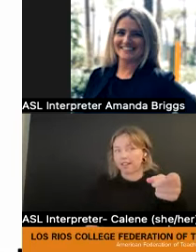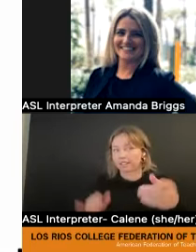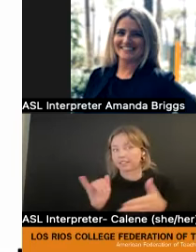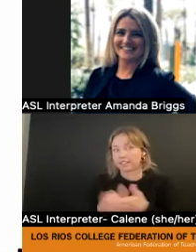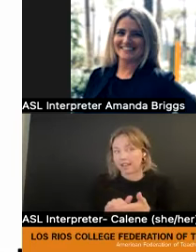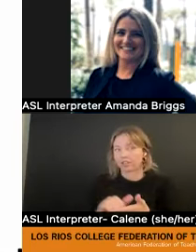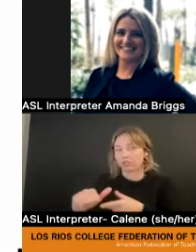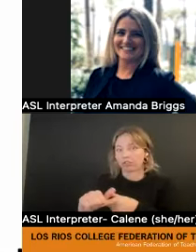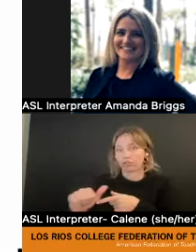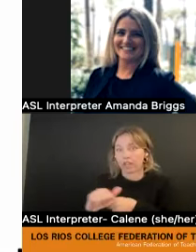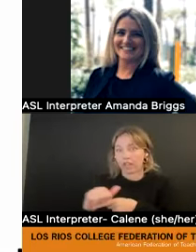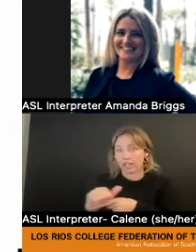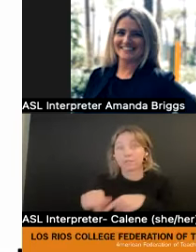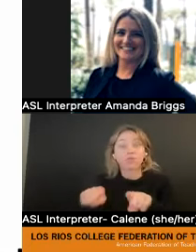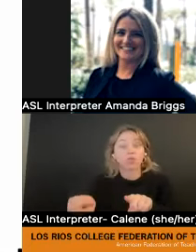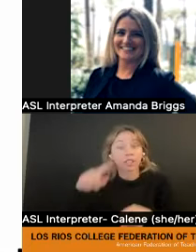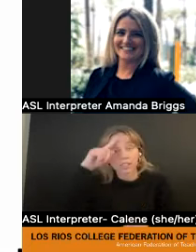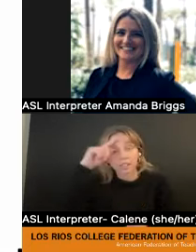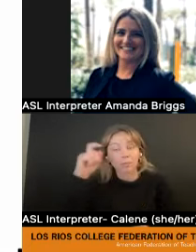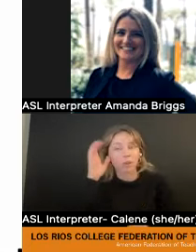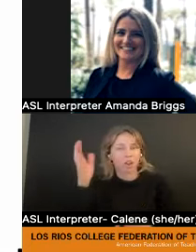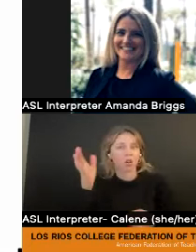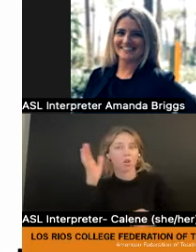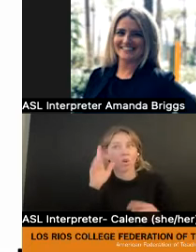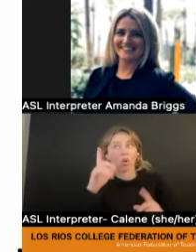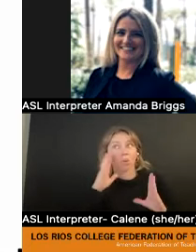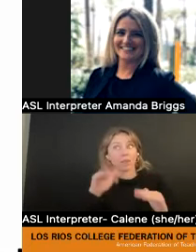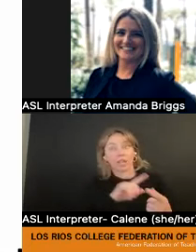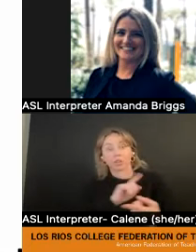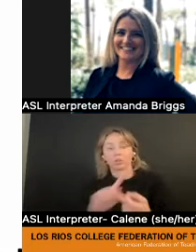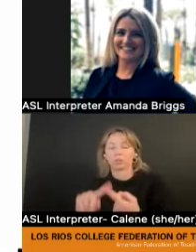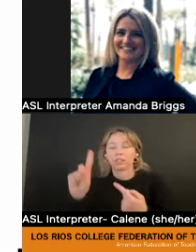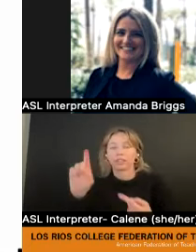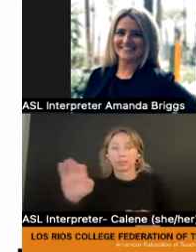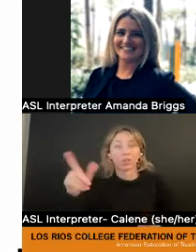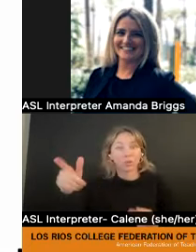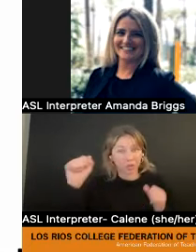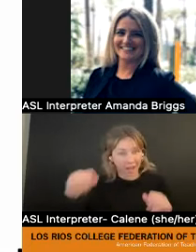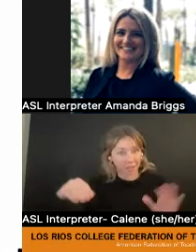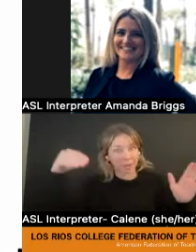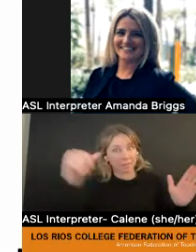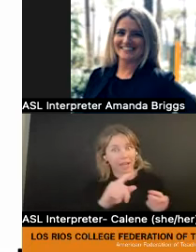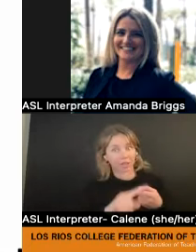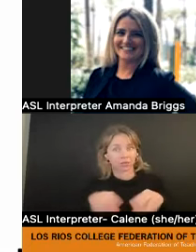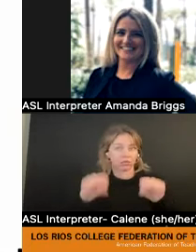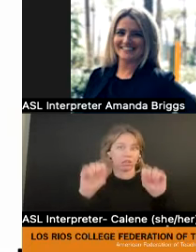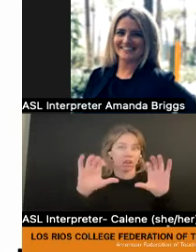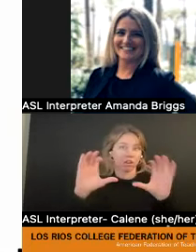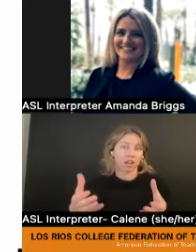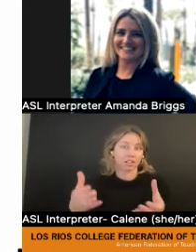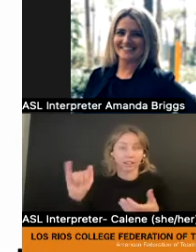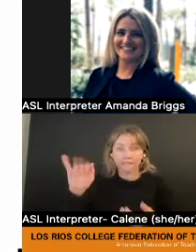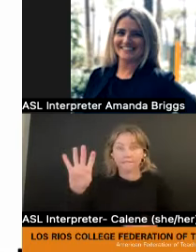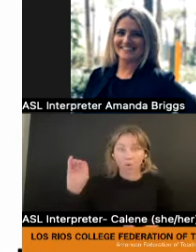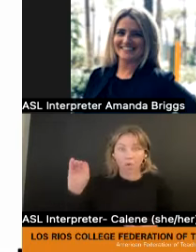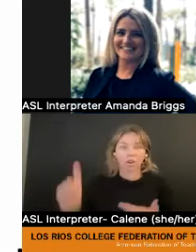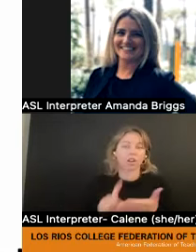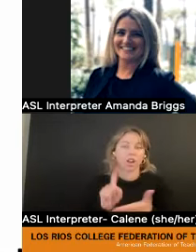through the summer, but we're also hoping all the way through December, you can be paid to take that class, that 40-hour class. That was